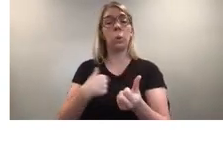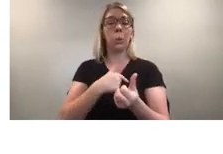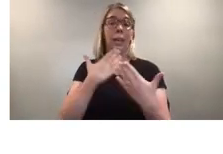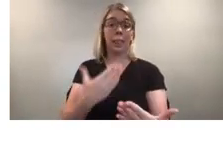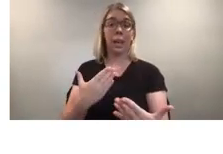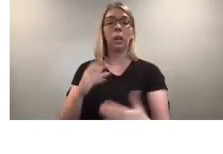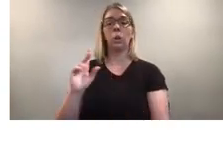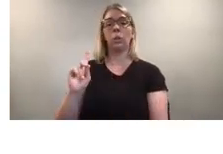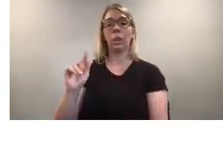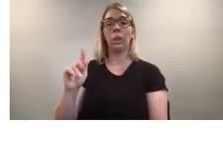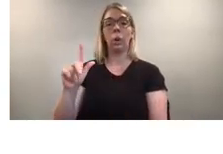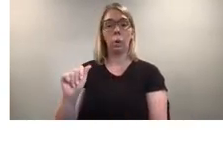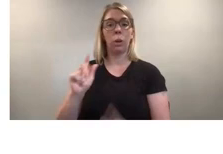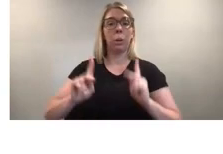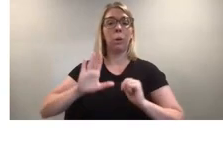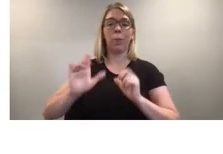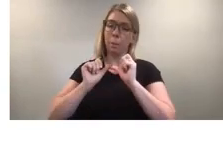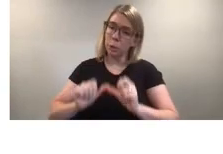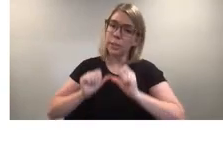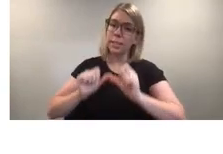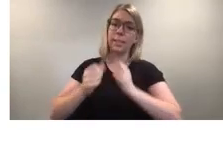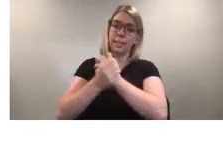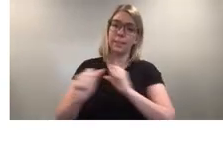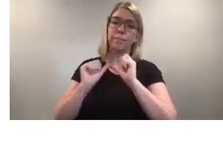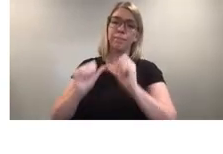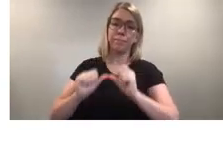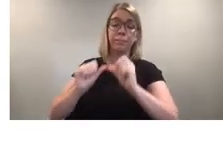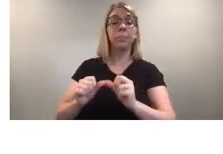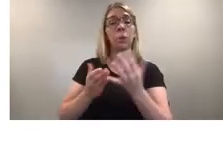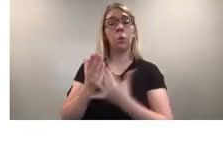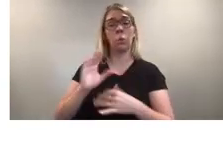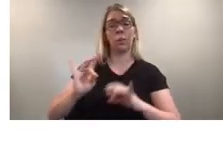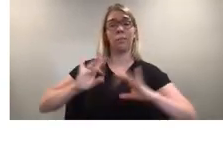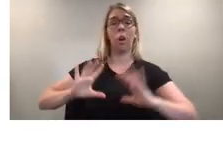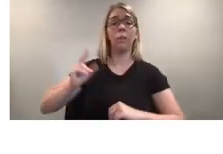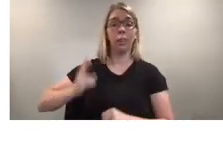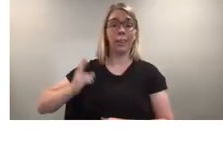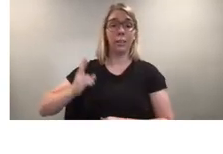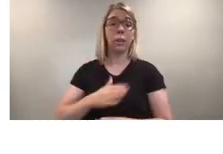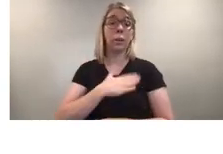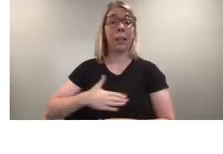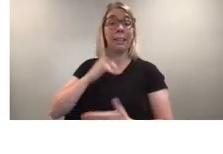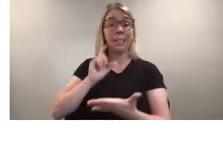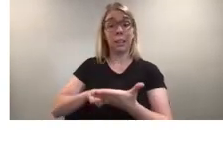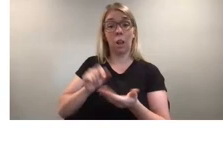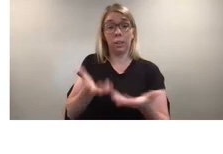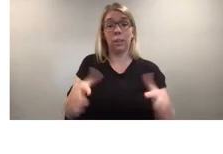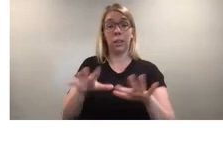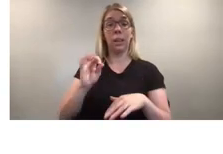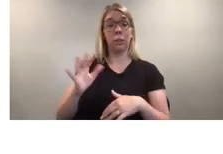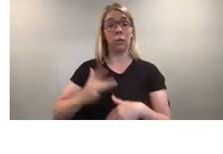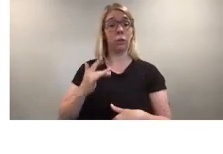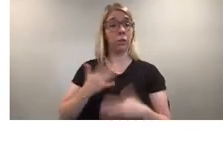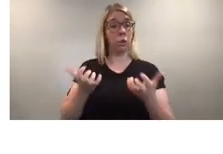persistence through a violent history. Please feel free to acknowledge the Indigenous people to whom the land you are situated on in the chat if you feel